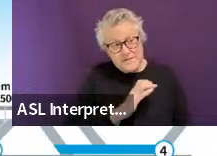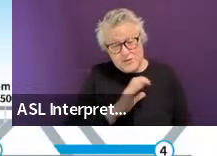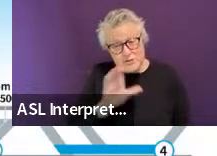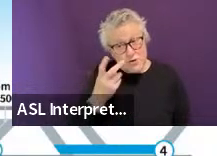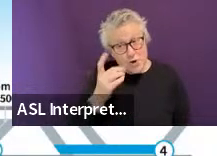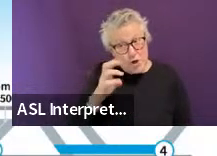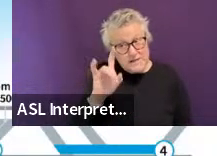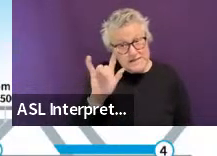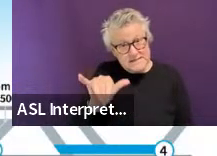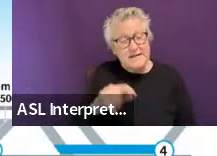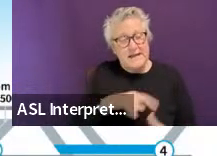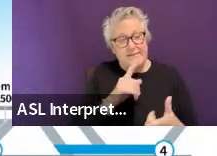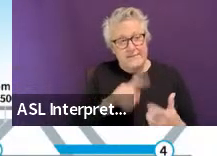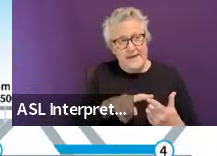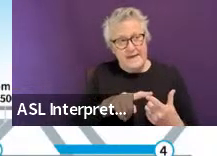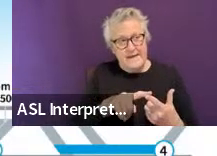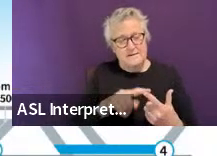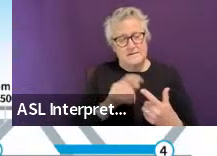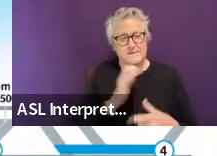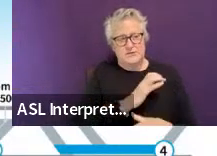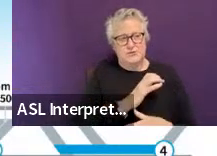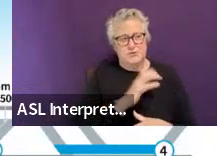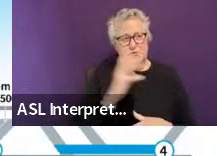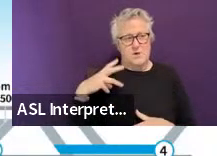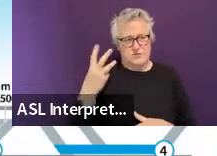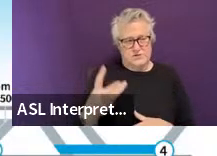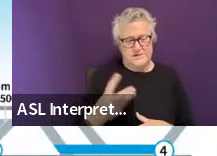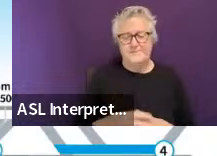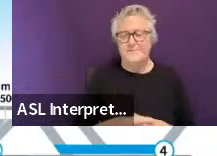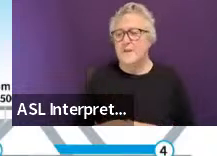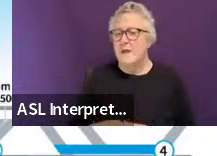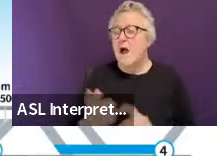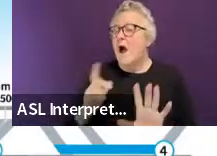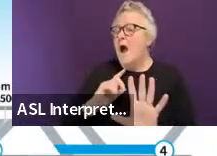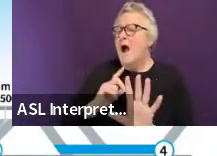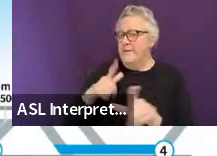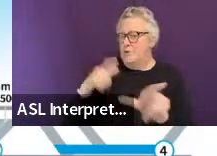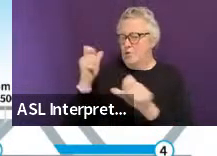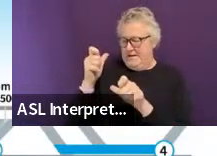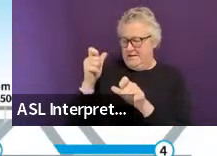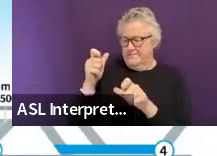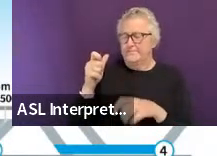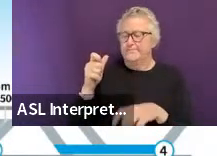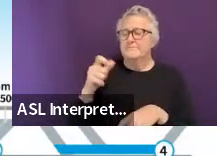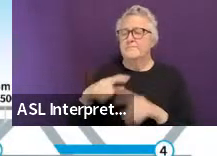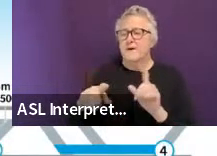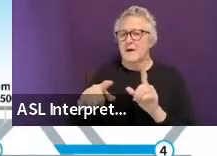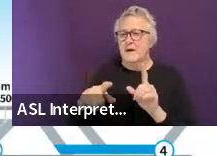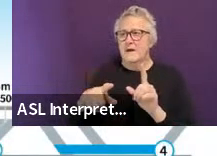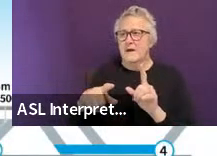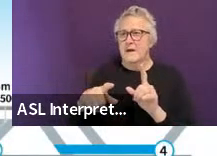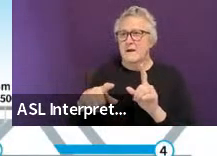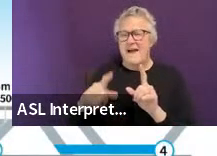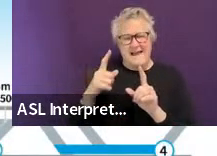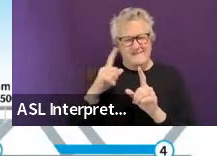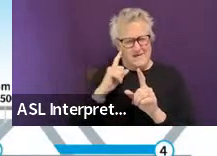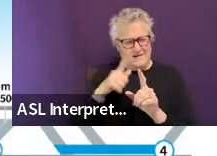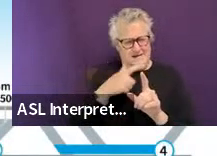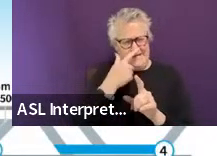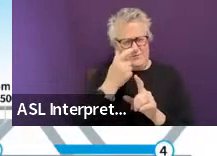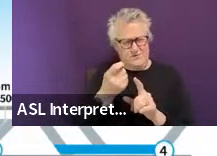asked a lot of questions. I find it interesting that we will get better results with 1 ox lane